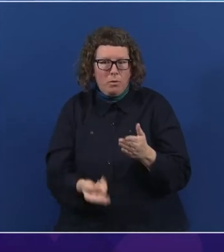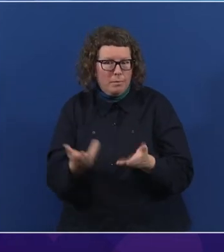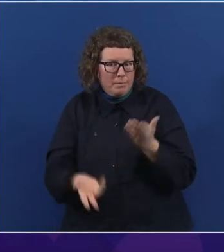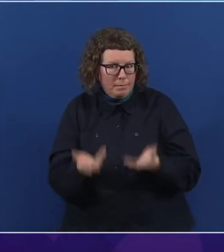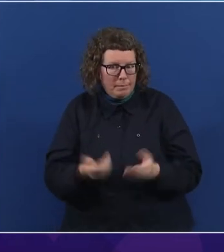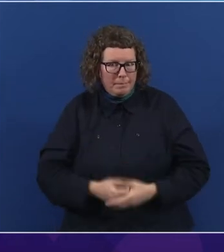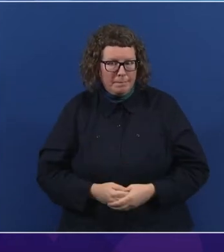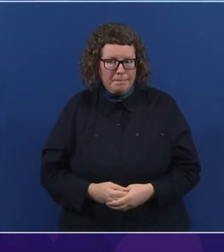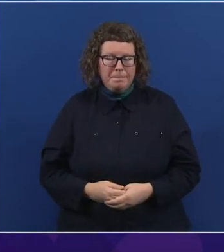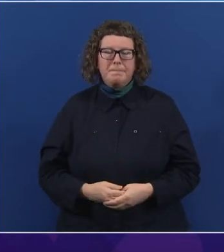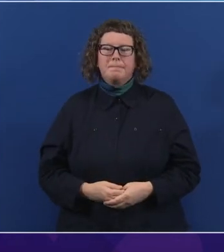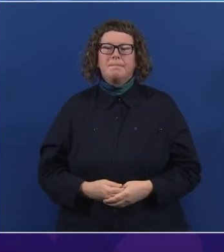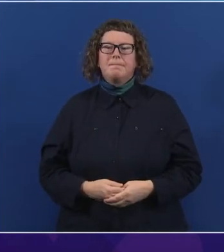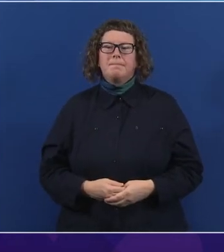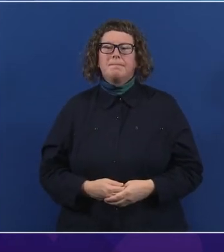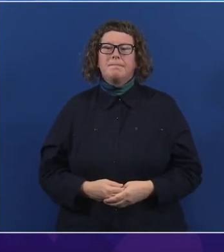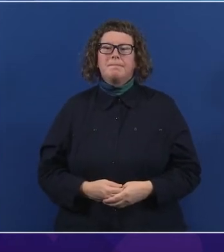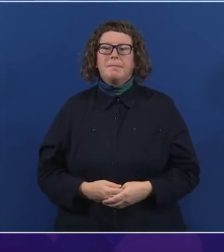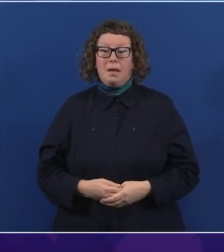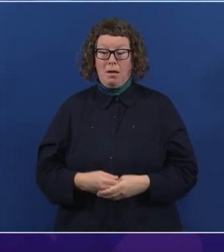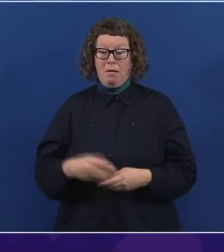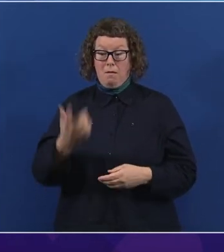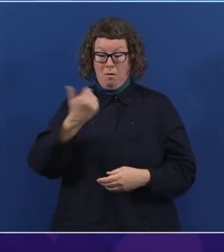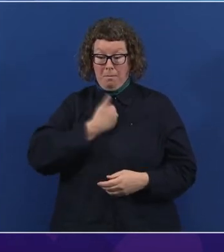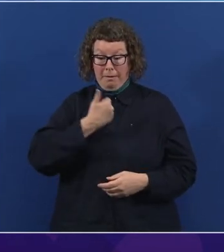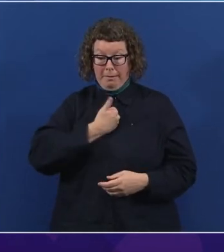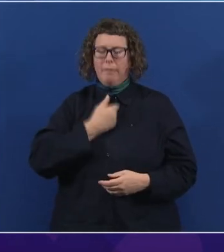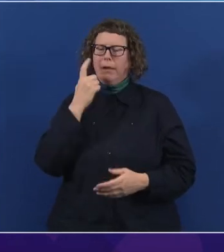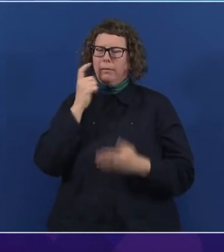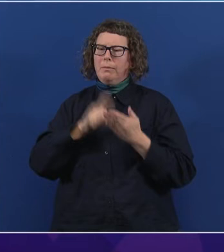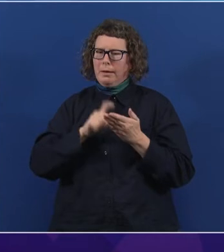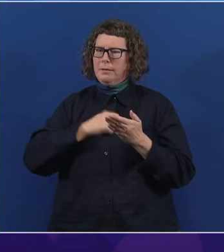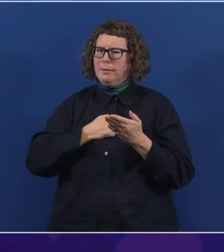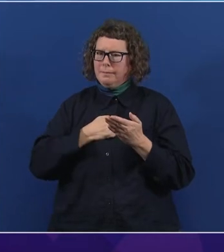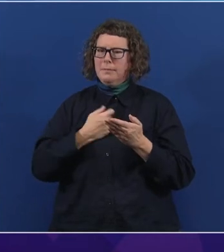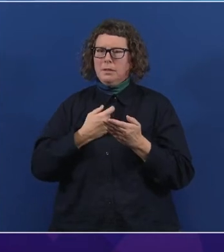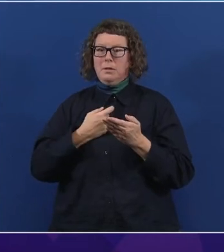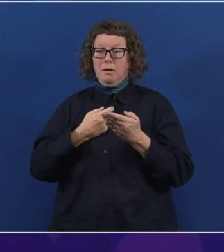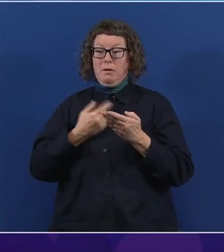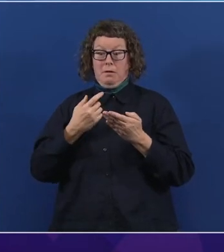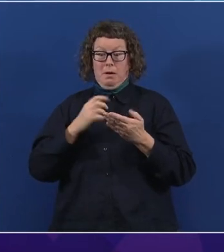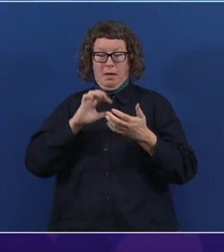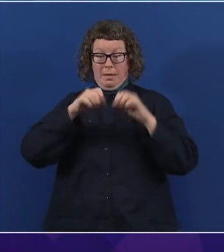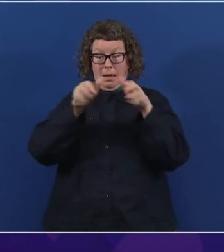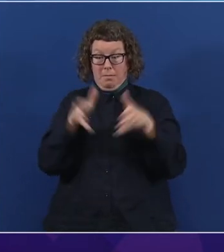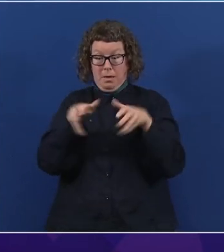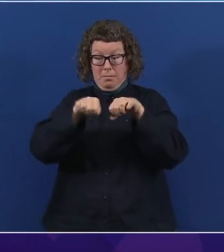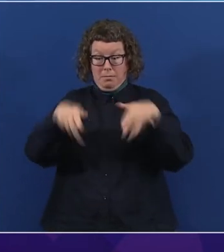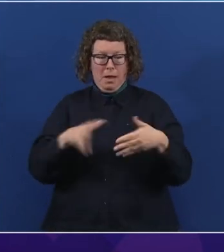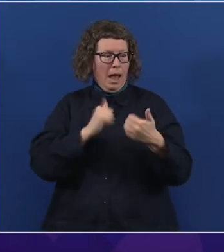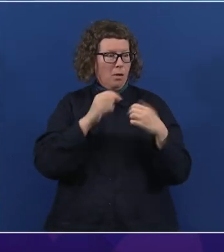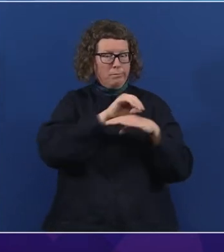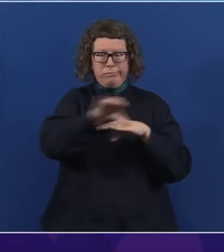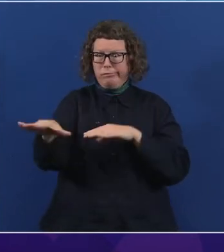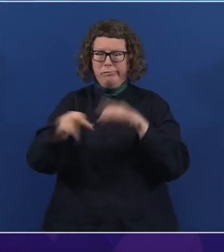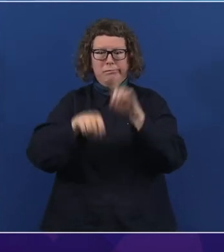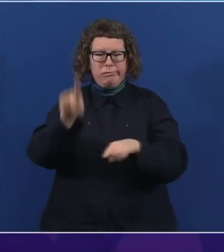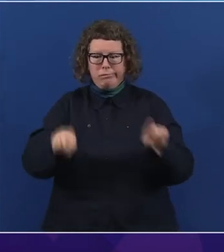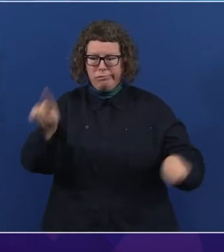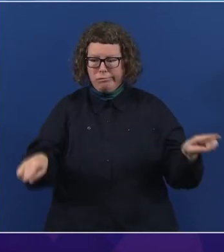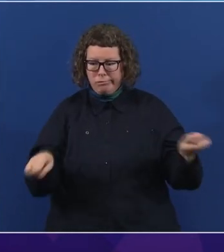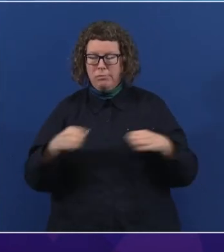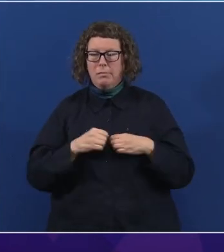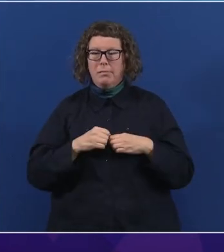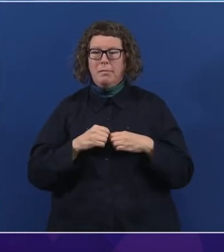instruction. It's not lost on me how the pandemic has affected us to varying degrees. But what